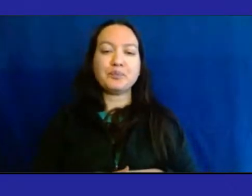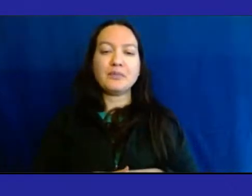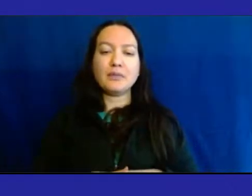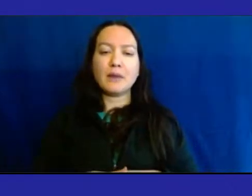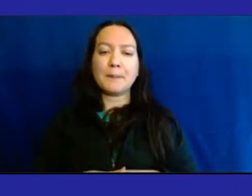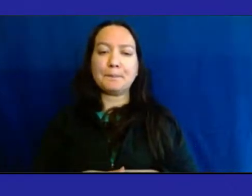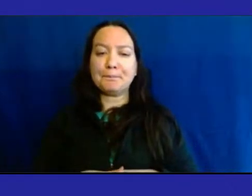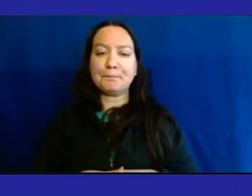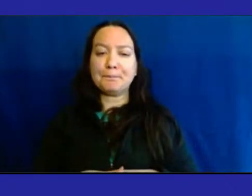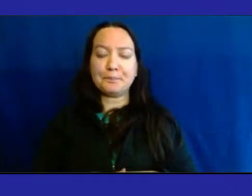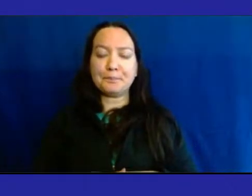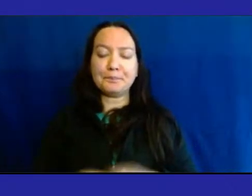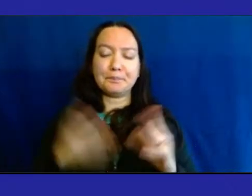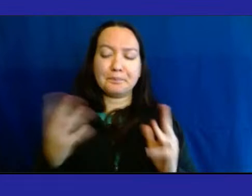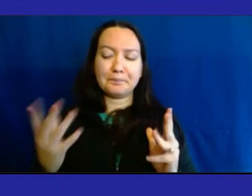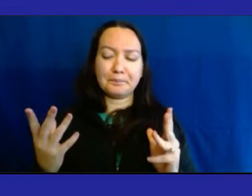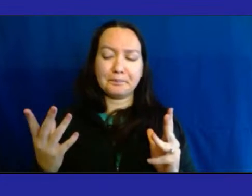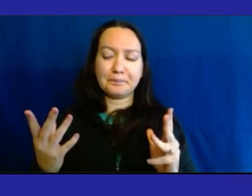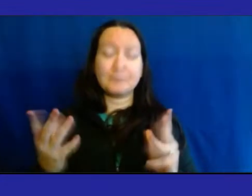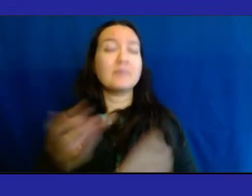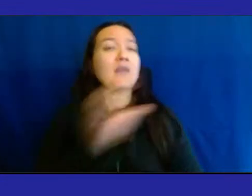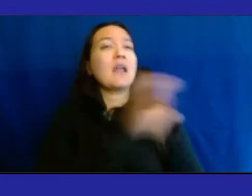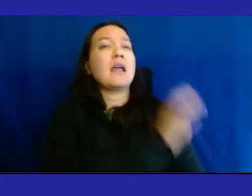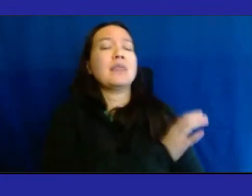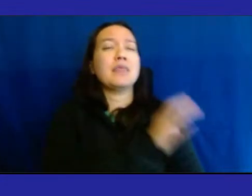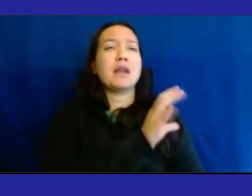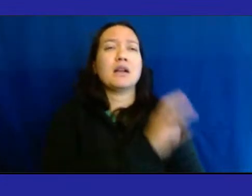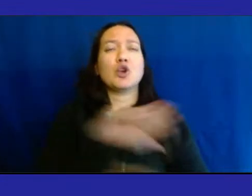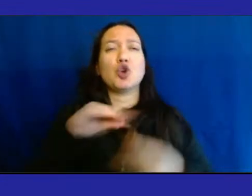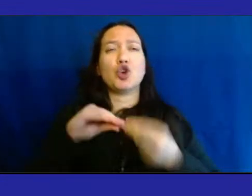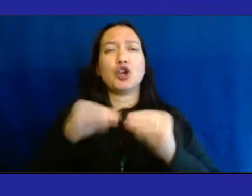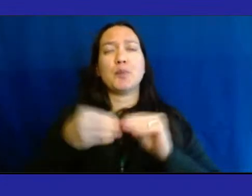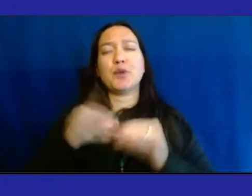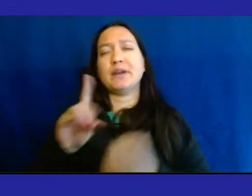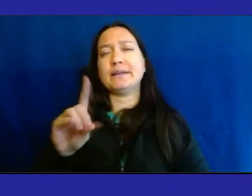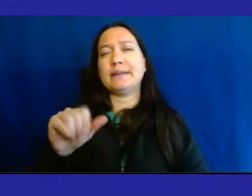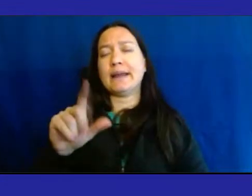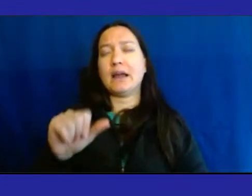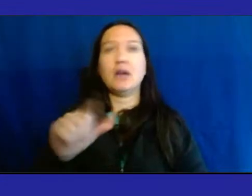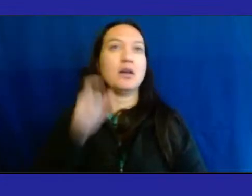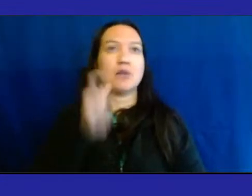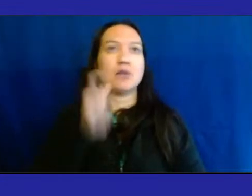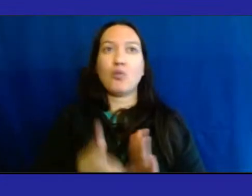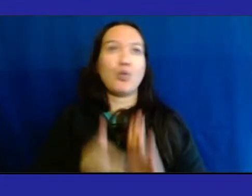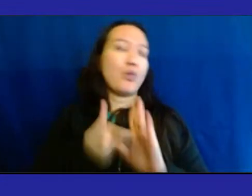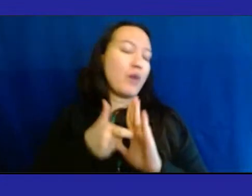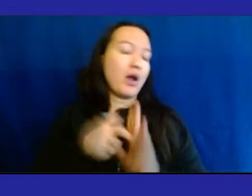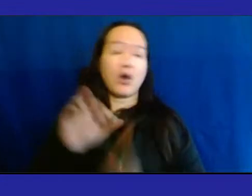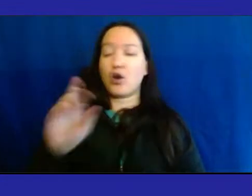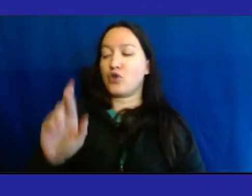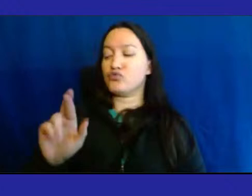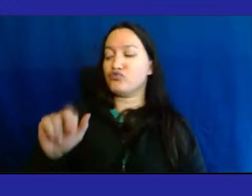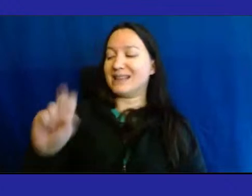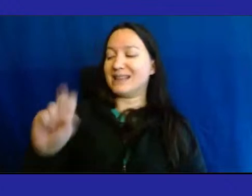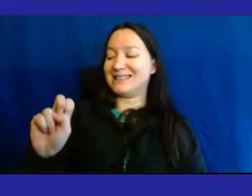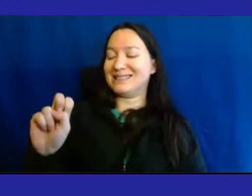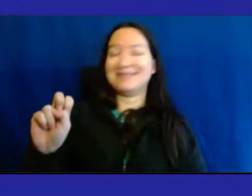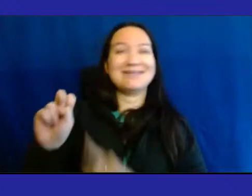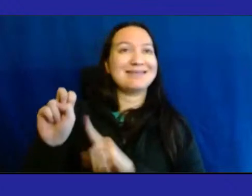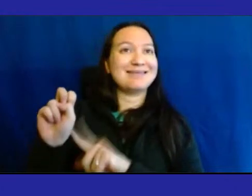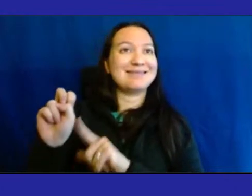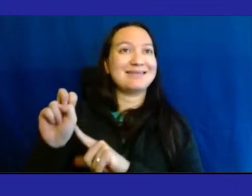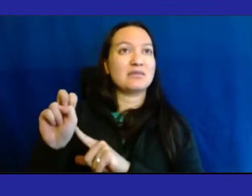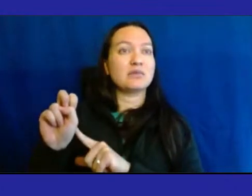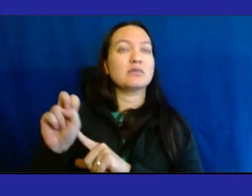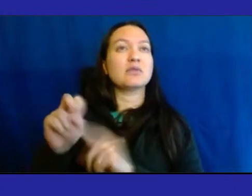know, a clinical algorithm doesn't require a race variable in order to produce racist